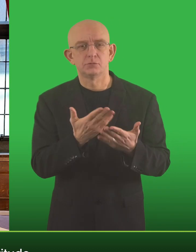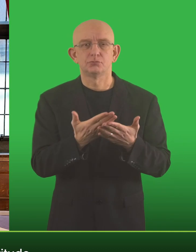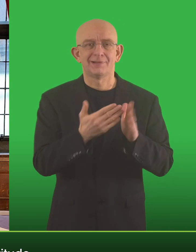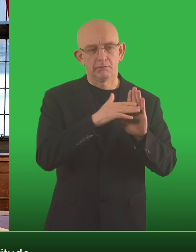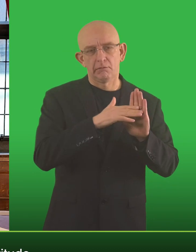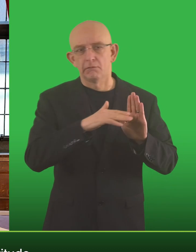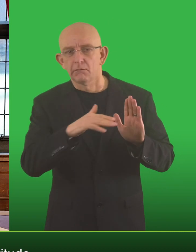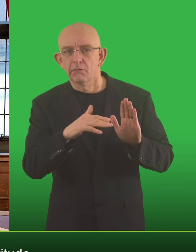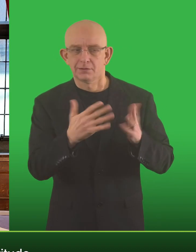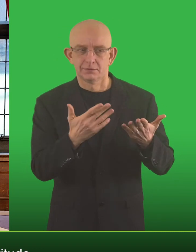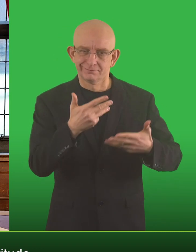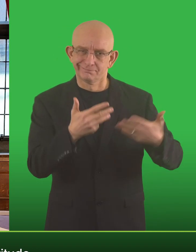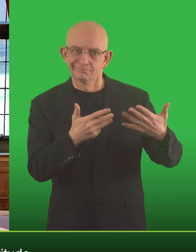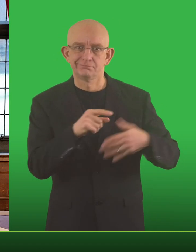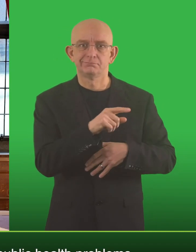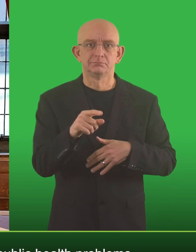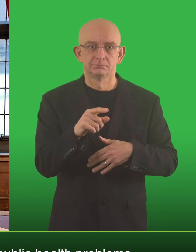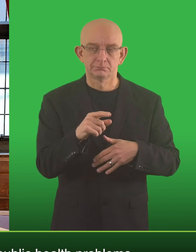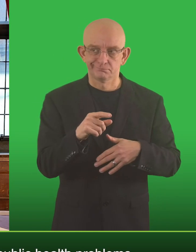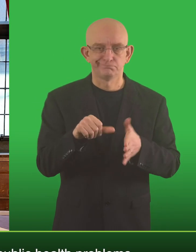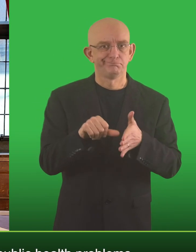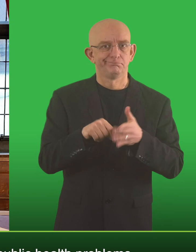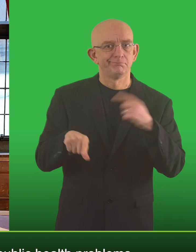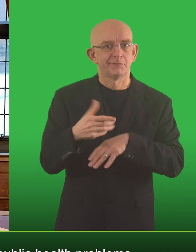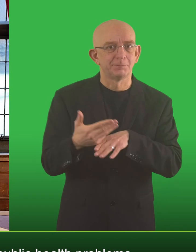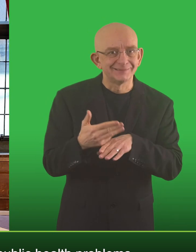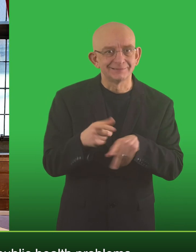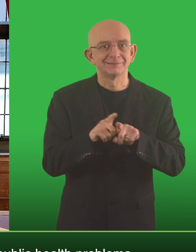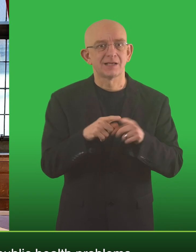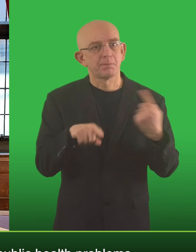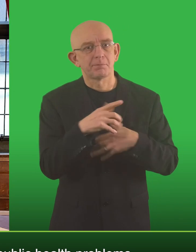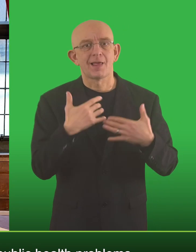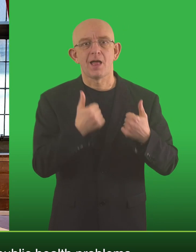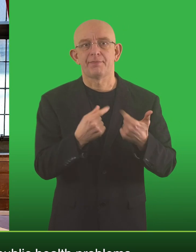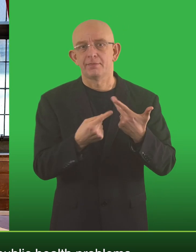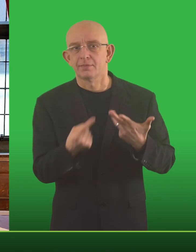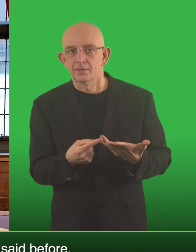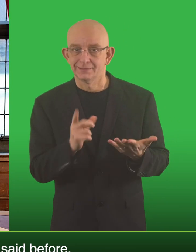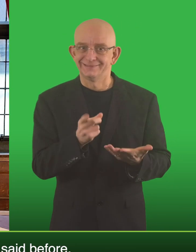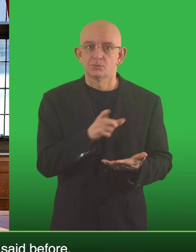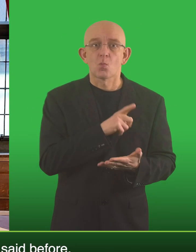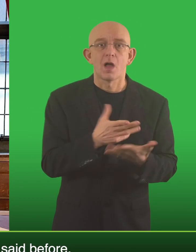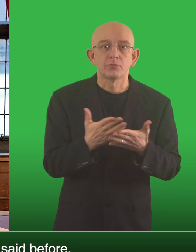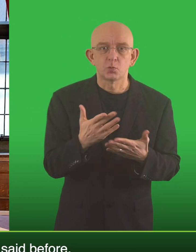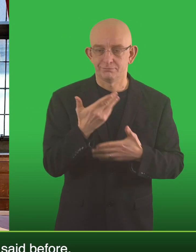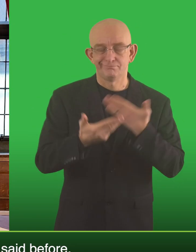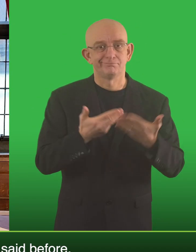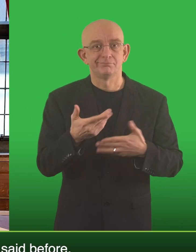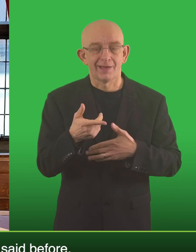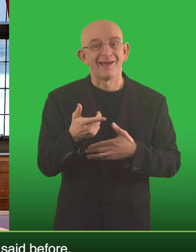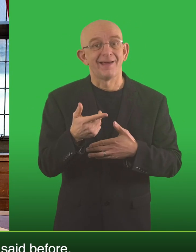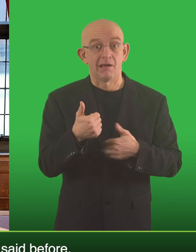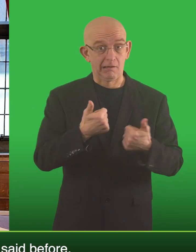cruising altitude. It's causing business continuity and some public health problems. That is as it is, but largely,